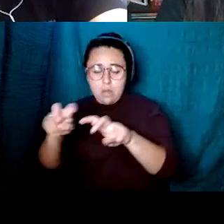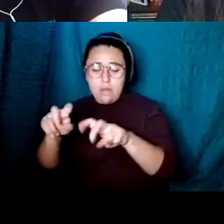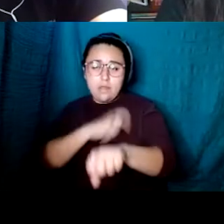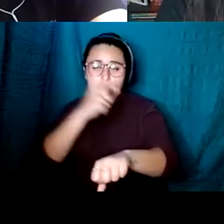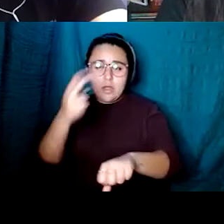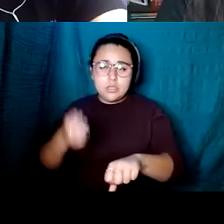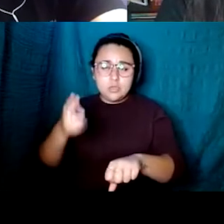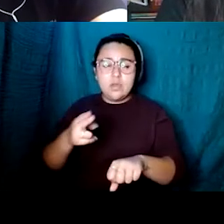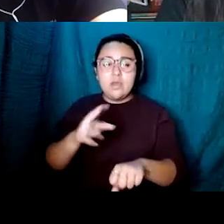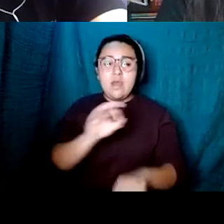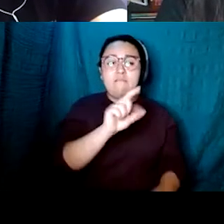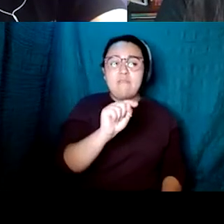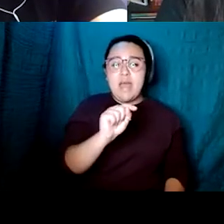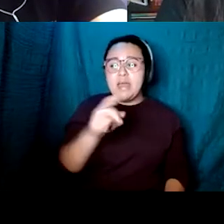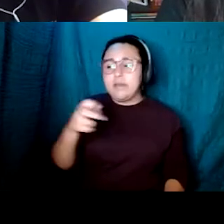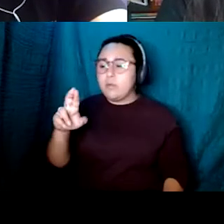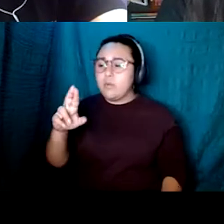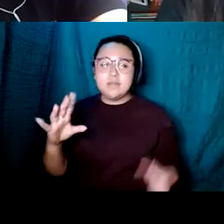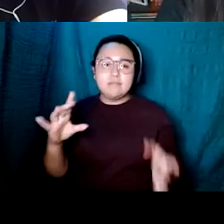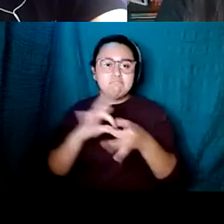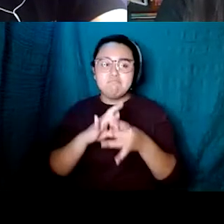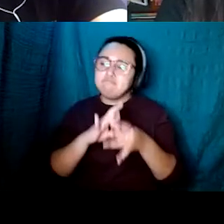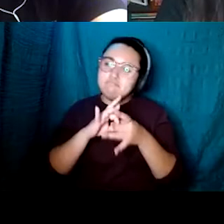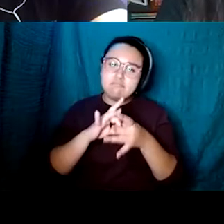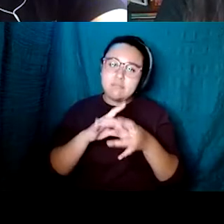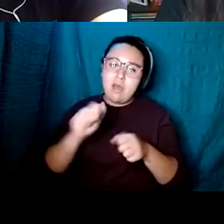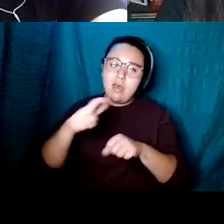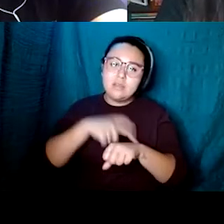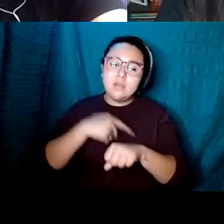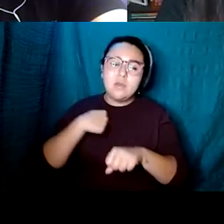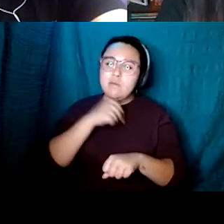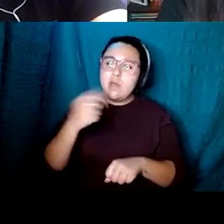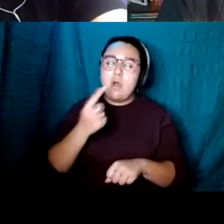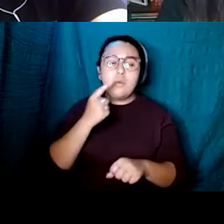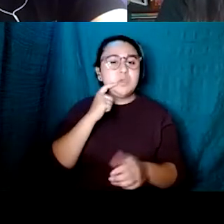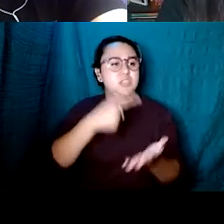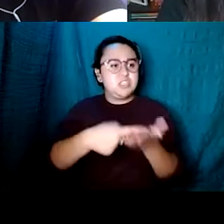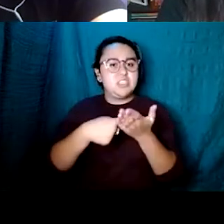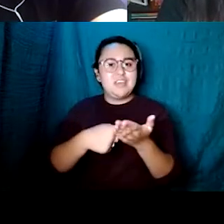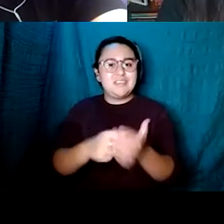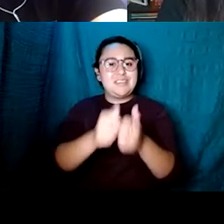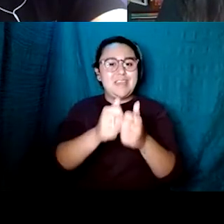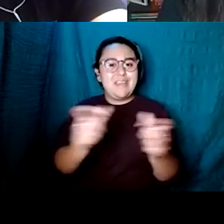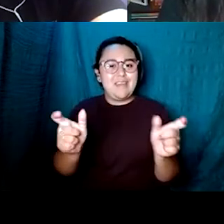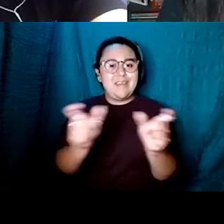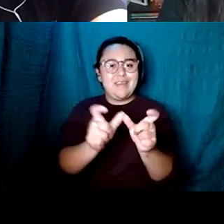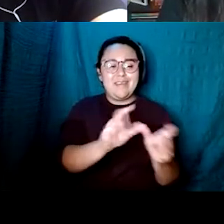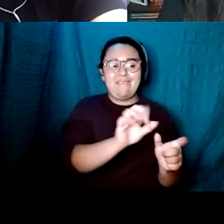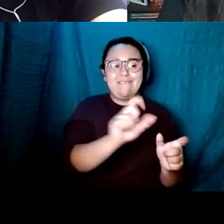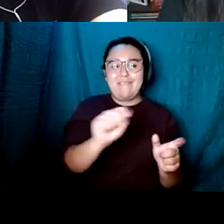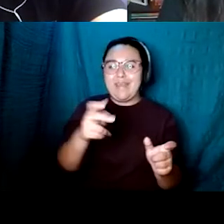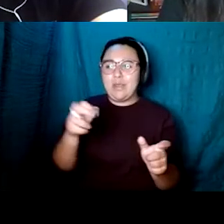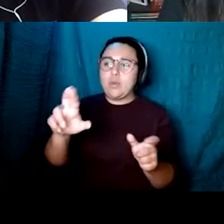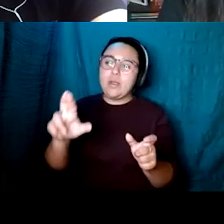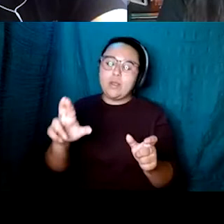fat and queer goes together all the time. We just haven't always talked about them together. And so